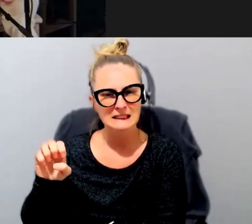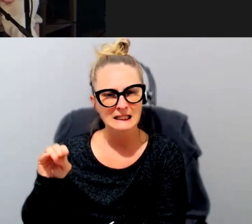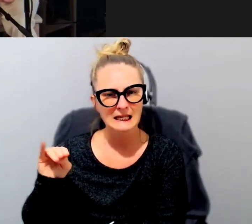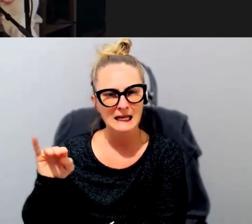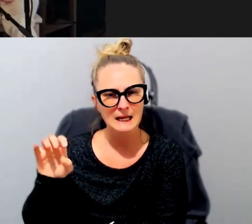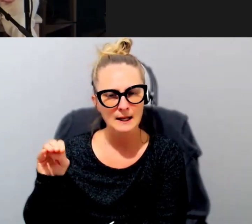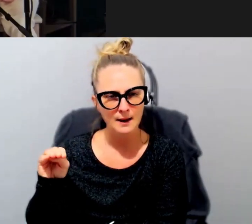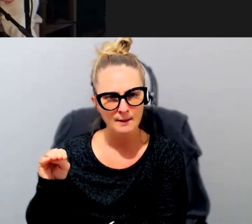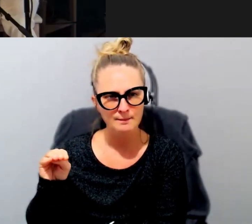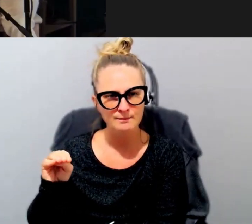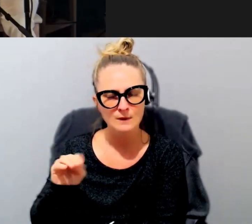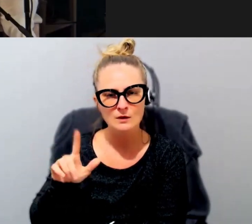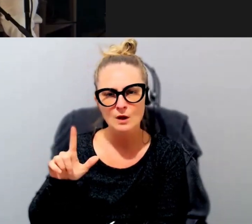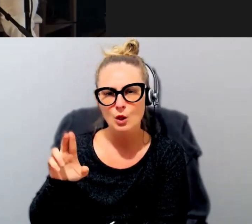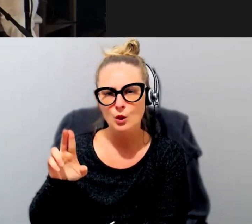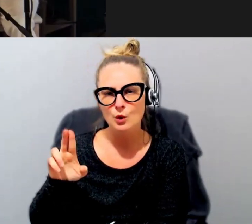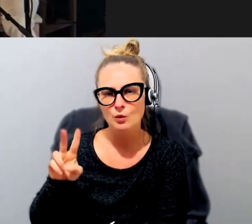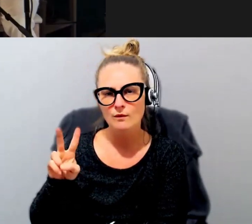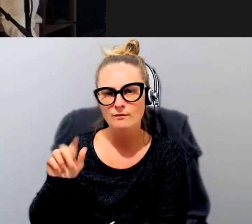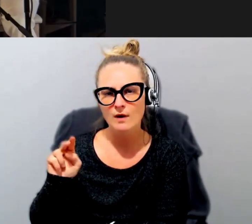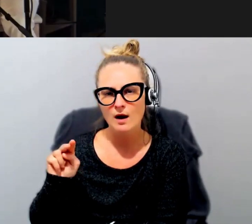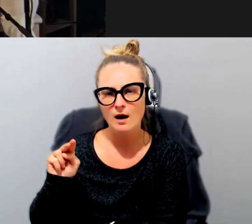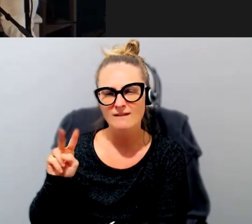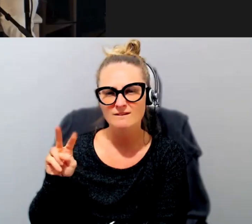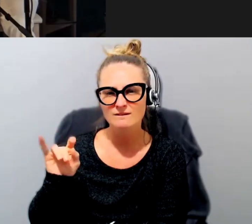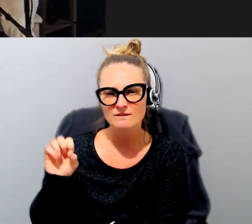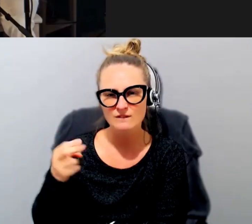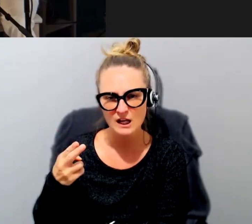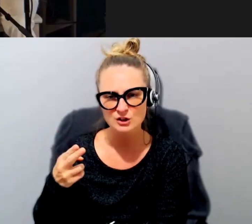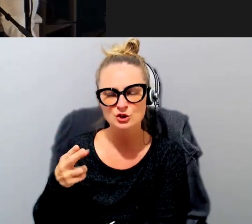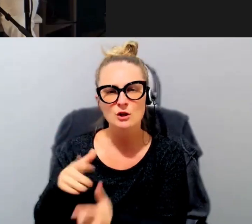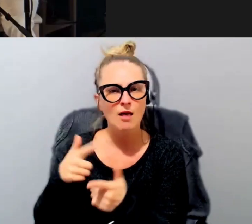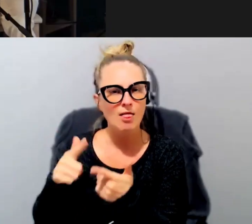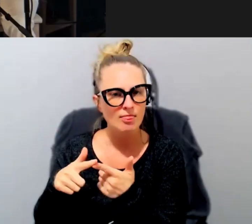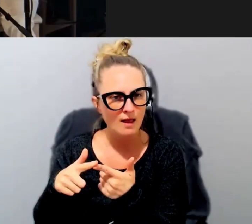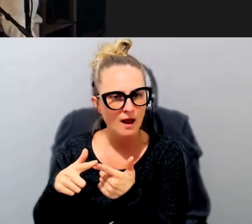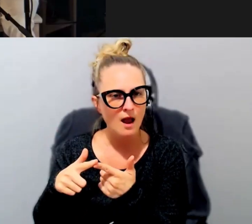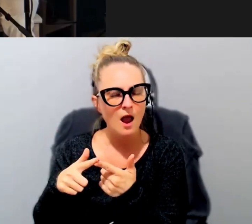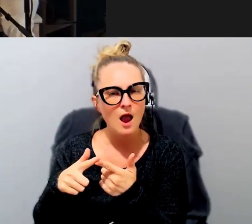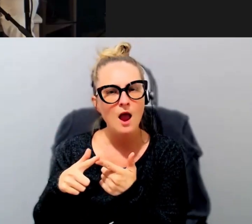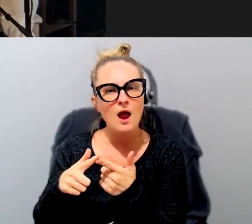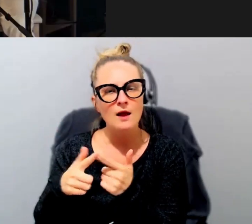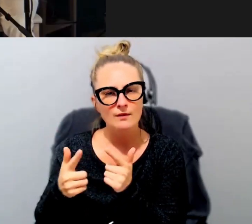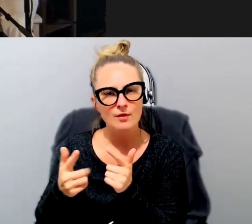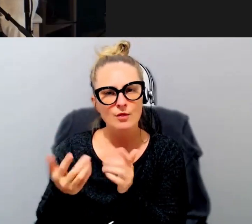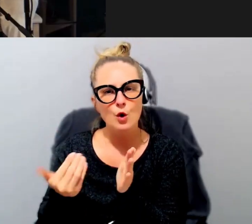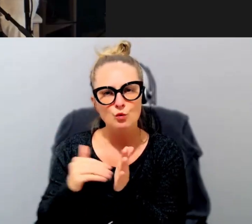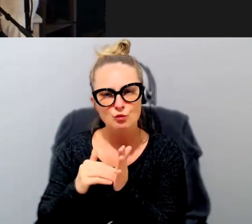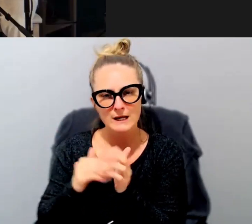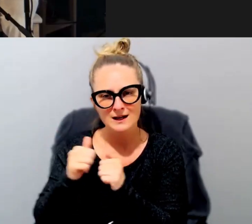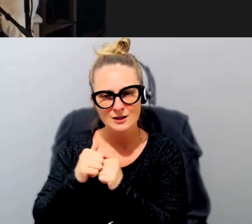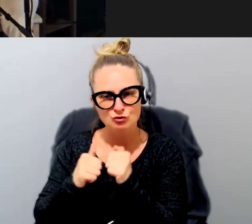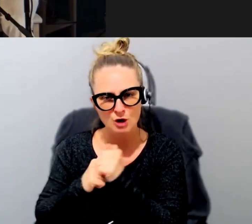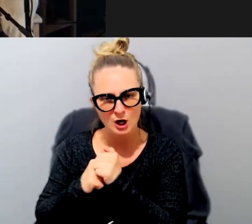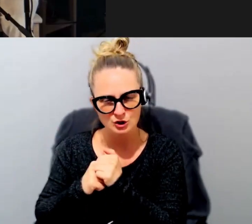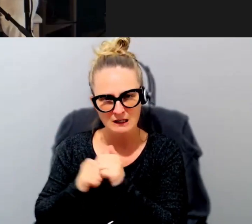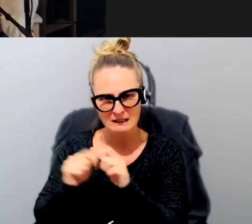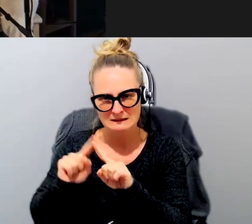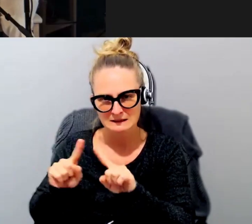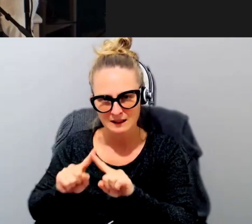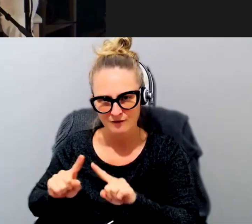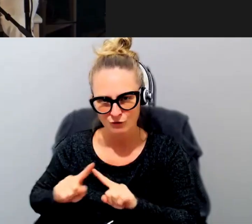and the Lubavitch and everything, and then of course we move over into more of a sort of the Reconstructionist, and so there is kind of